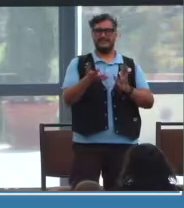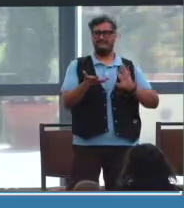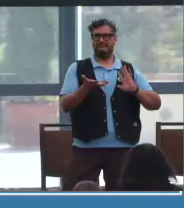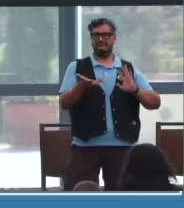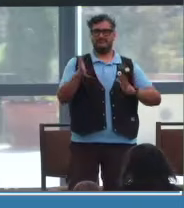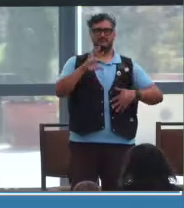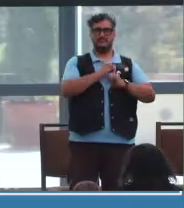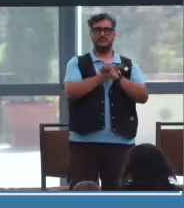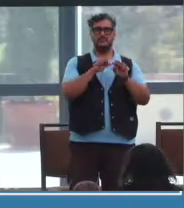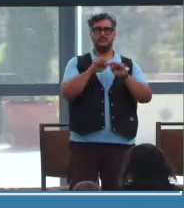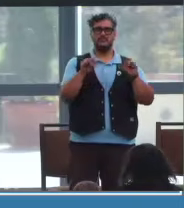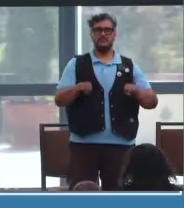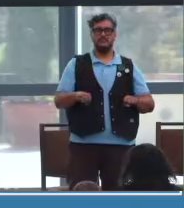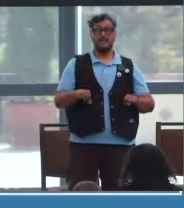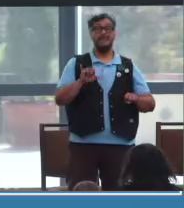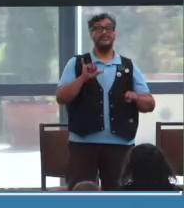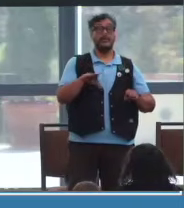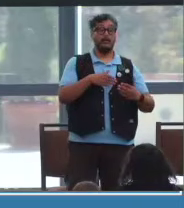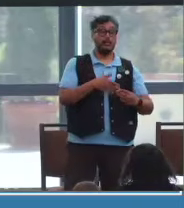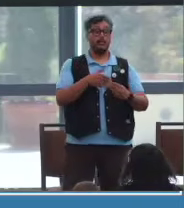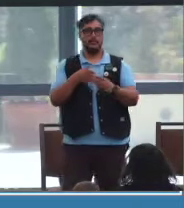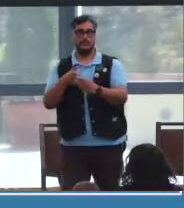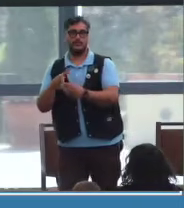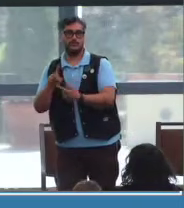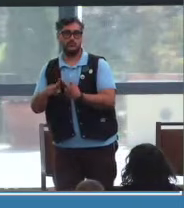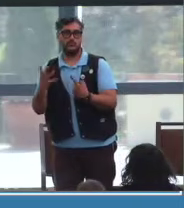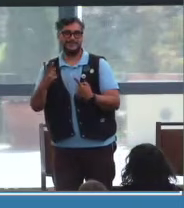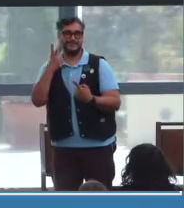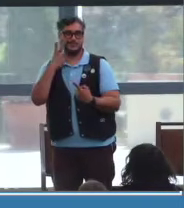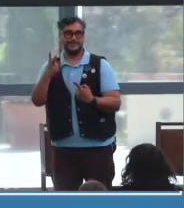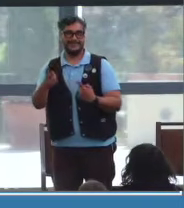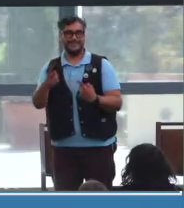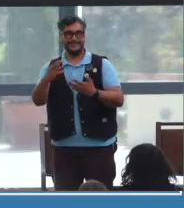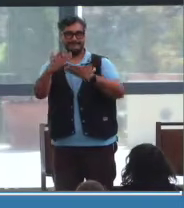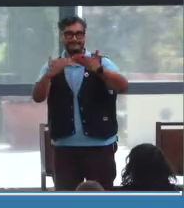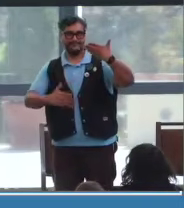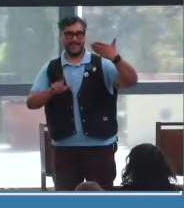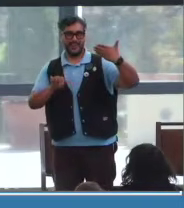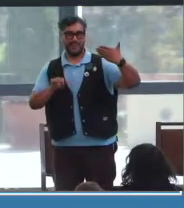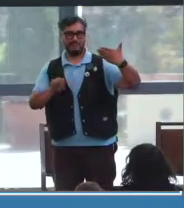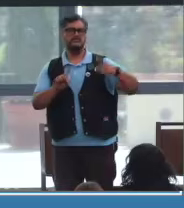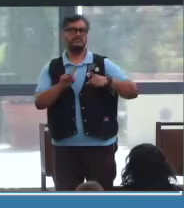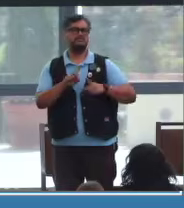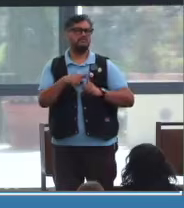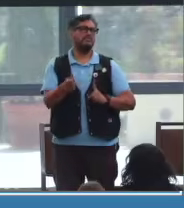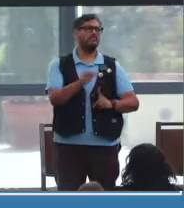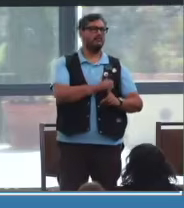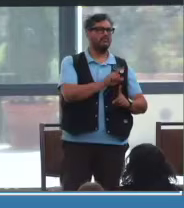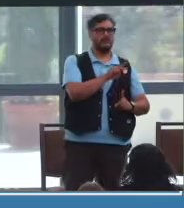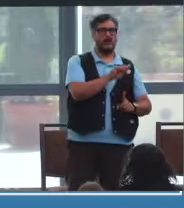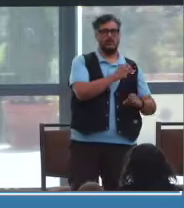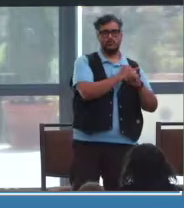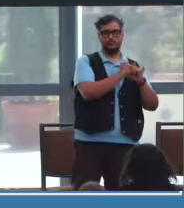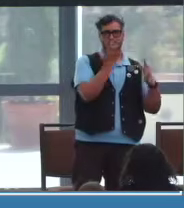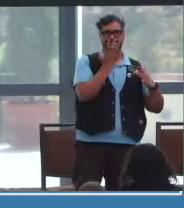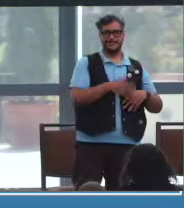immune system that contributes to the pathology that we see in lupus, and not just in lupus, but other autoimmune diseases. As